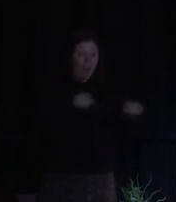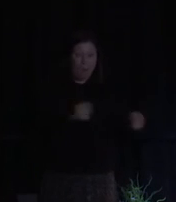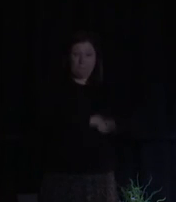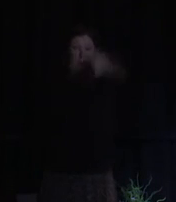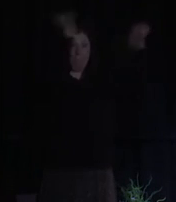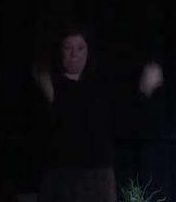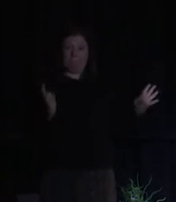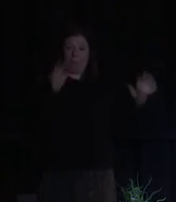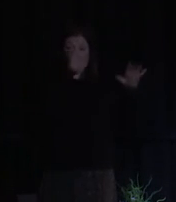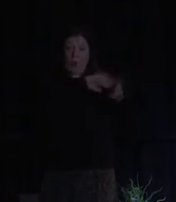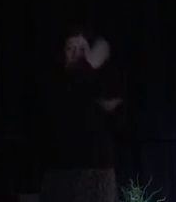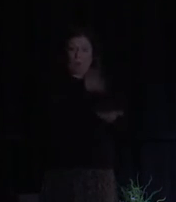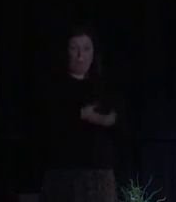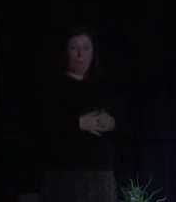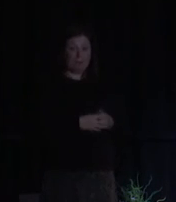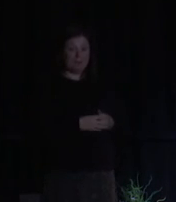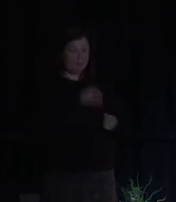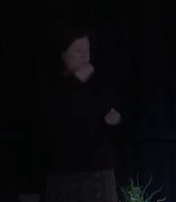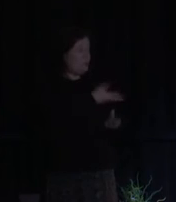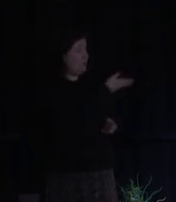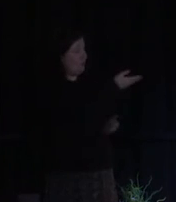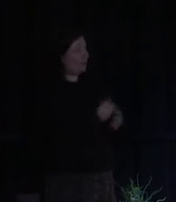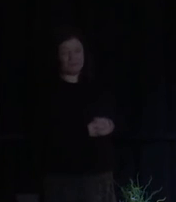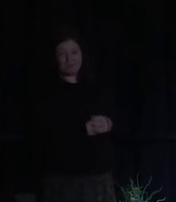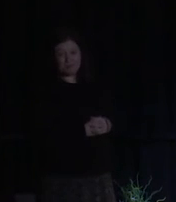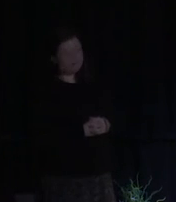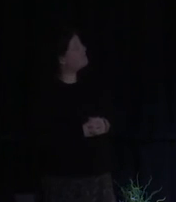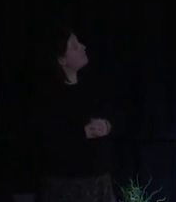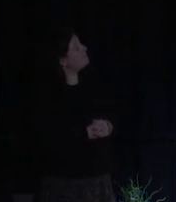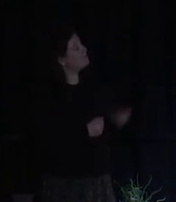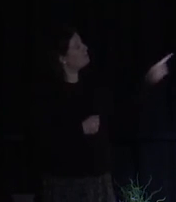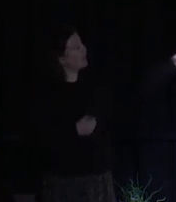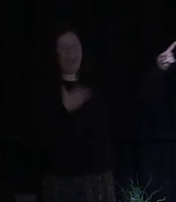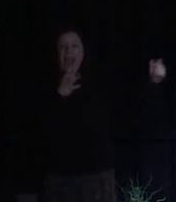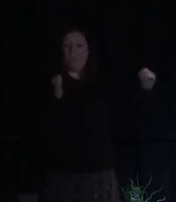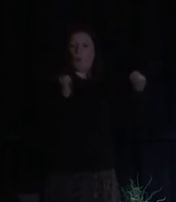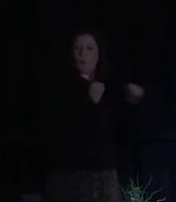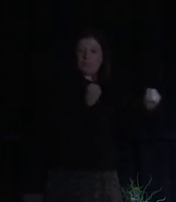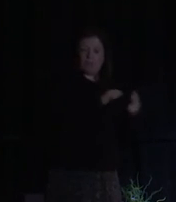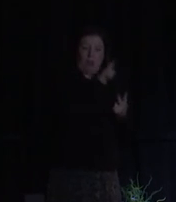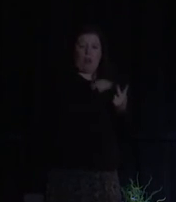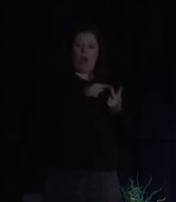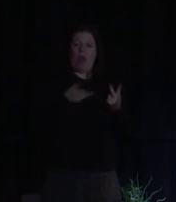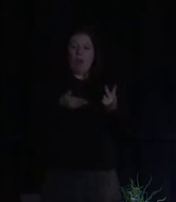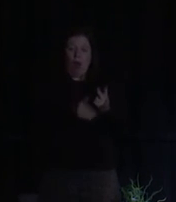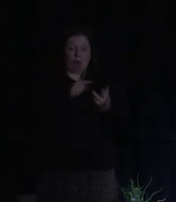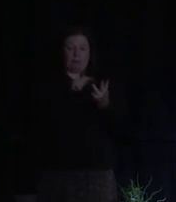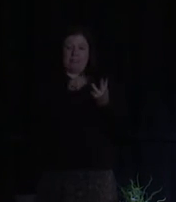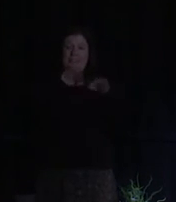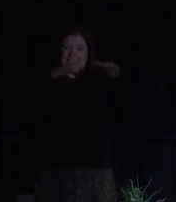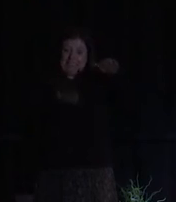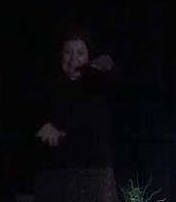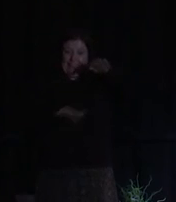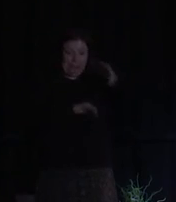and beautiful make. And so that's the winter version. Now there's a garden, and there's an undersea version. She's just done really